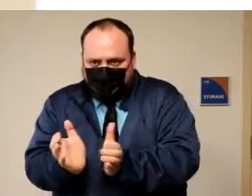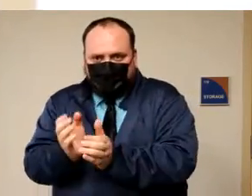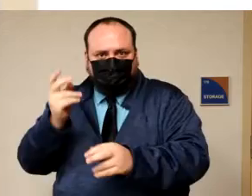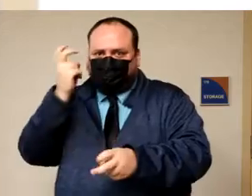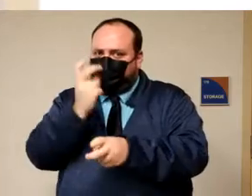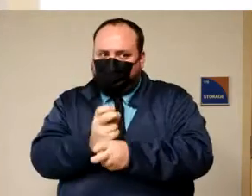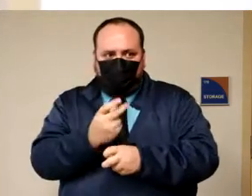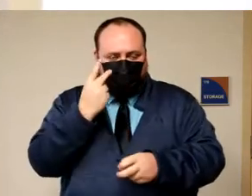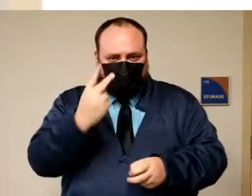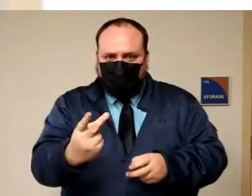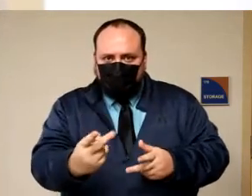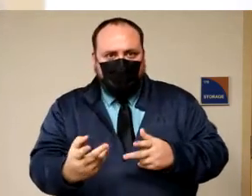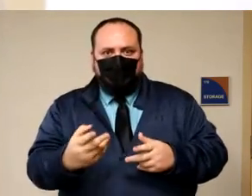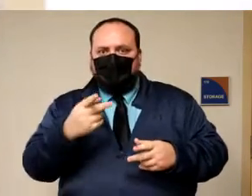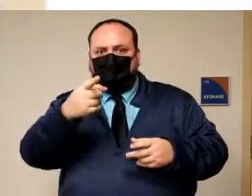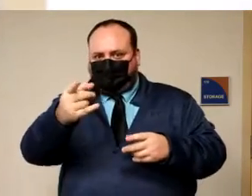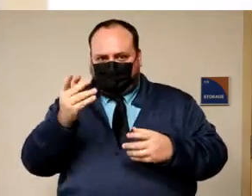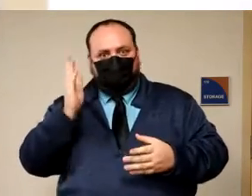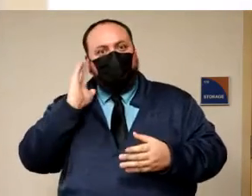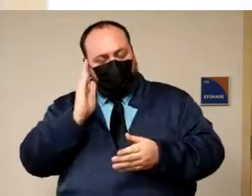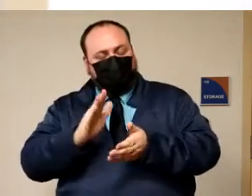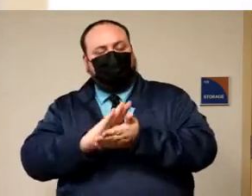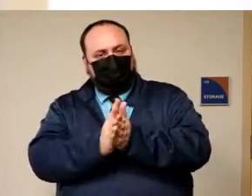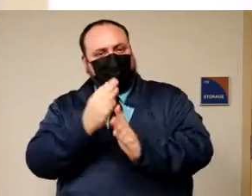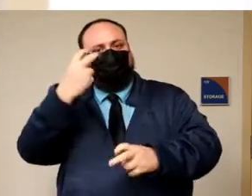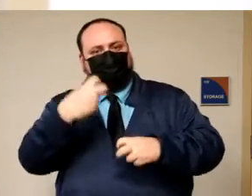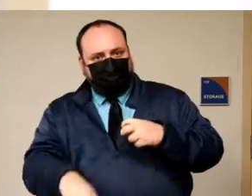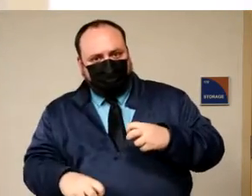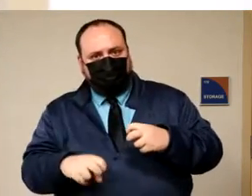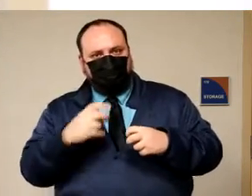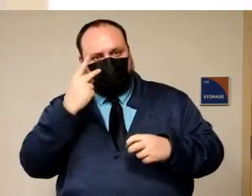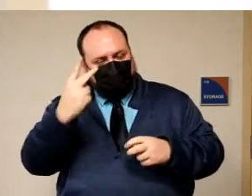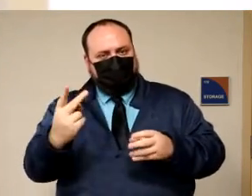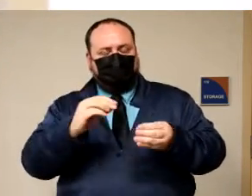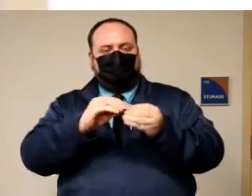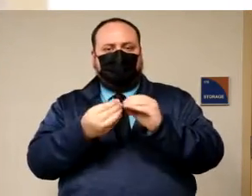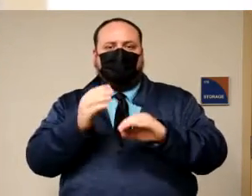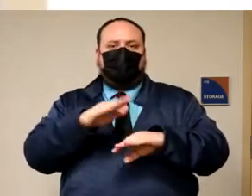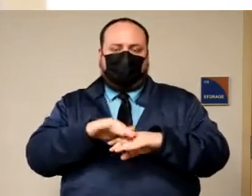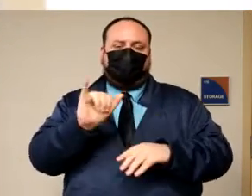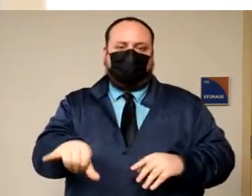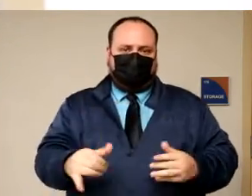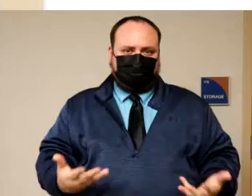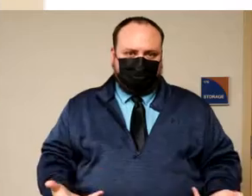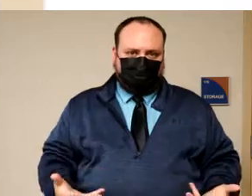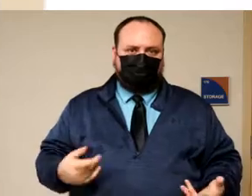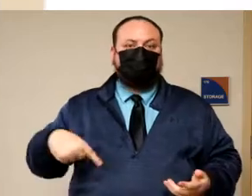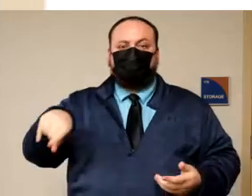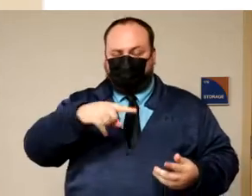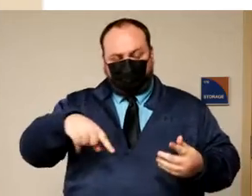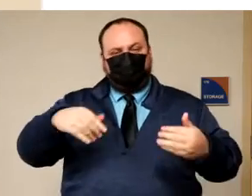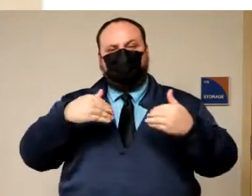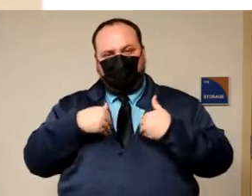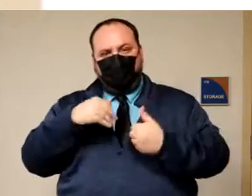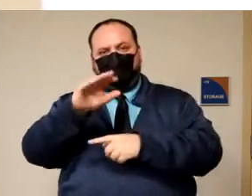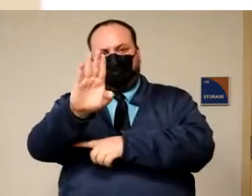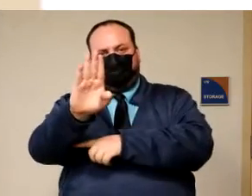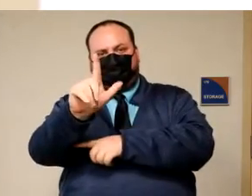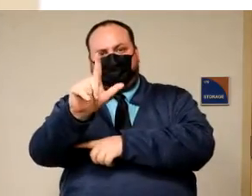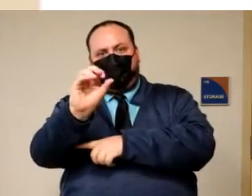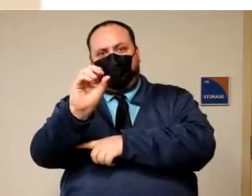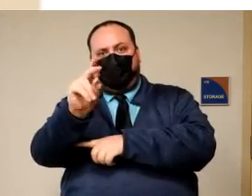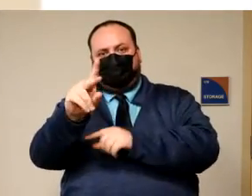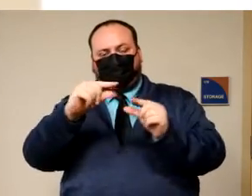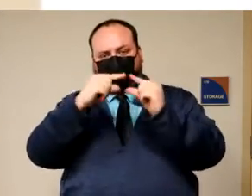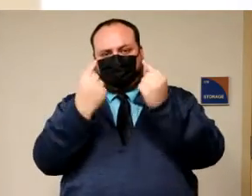I think it does get difficult to even have the numbers show up on it. So we have block groups on the maps, I'm pretty sure, so that way you can at